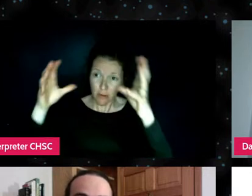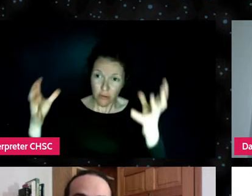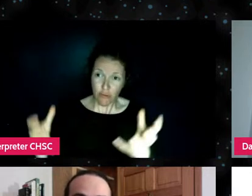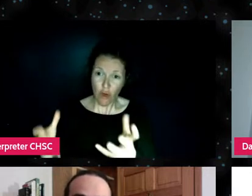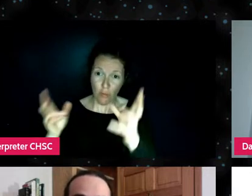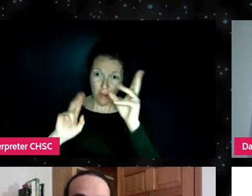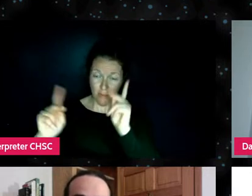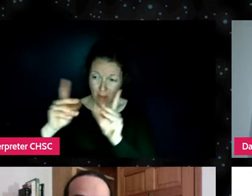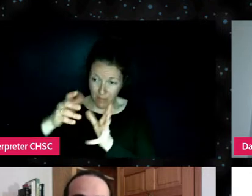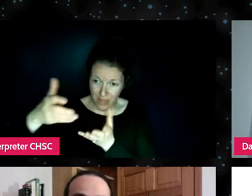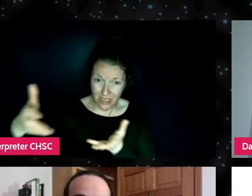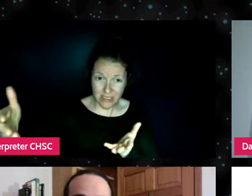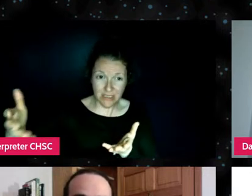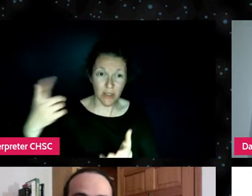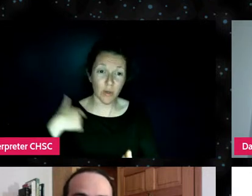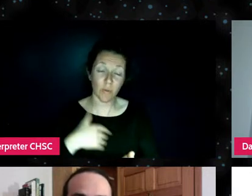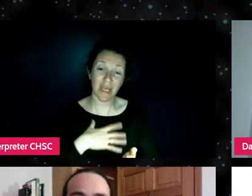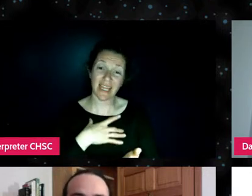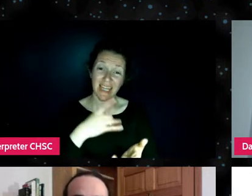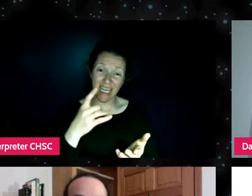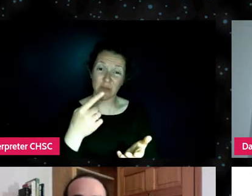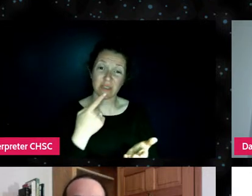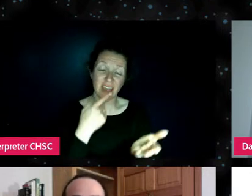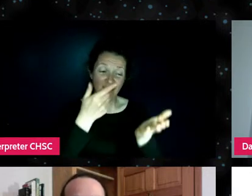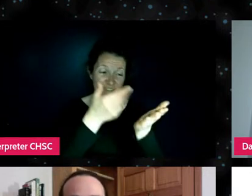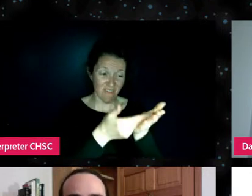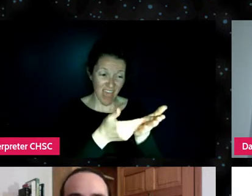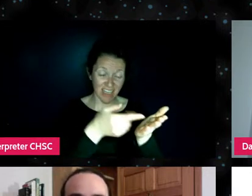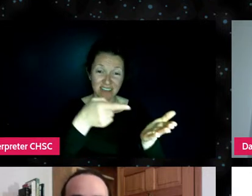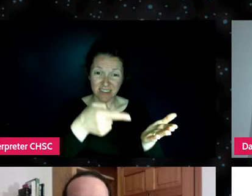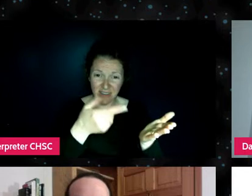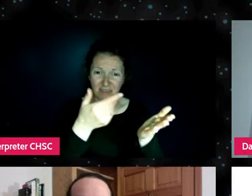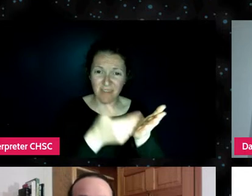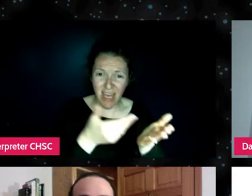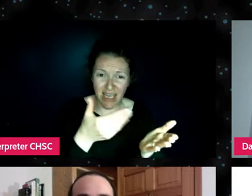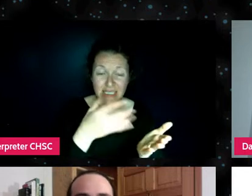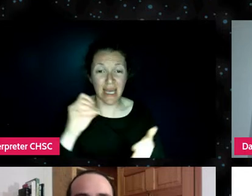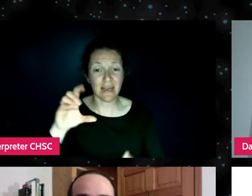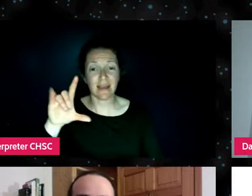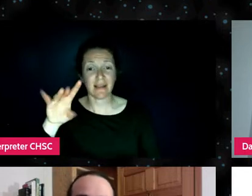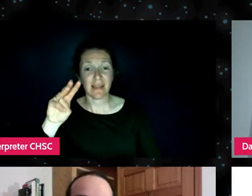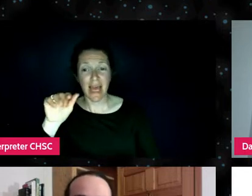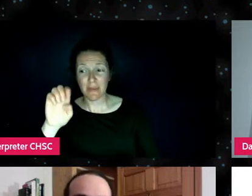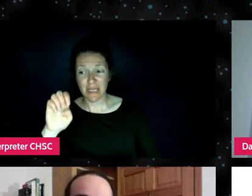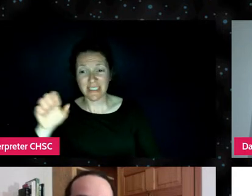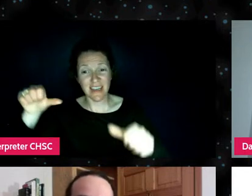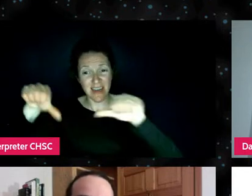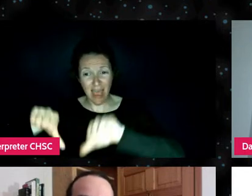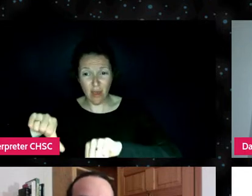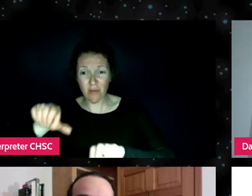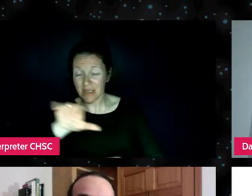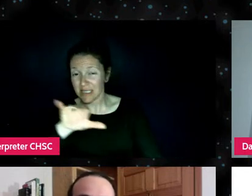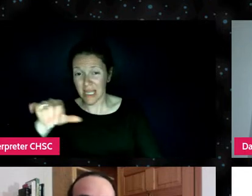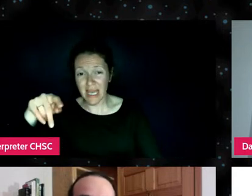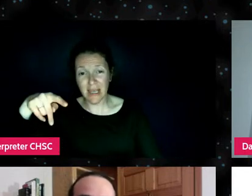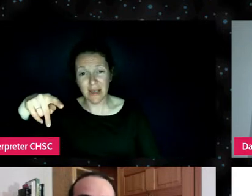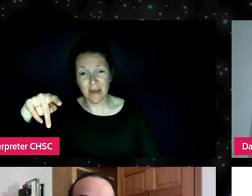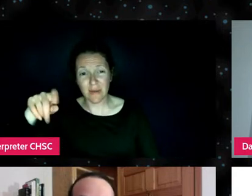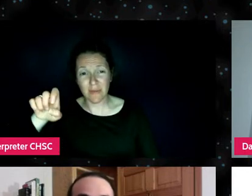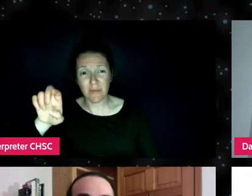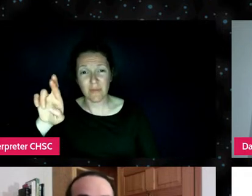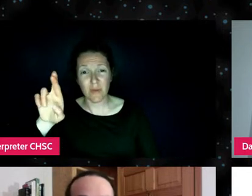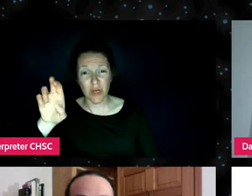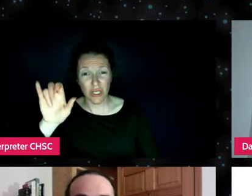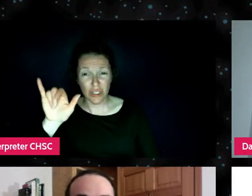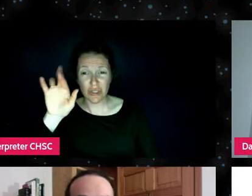like to say, facts are facts and climate denial is perjury, like Julia likes to say. And so, you know, this would